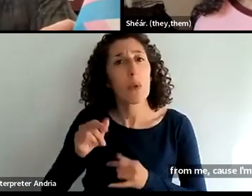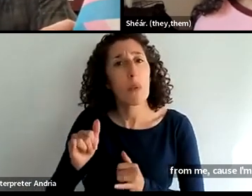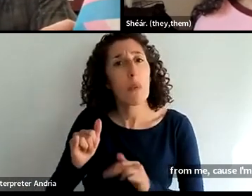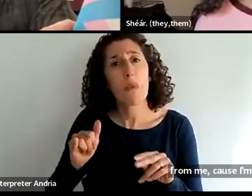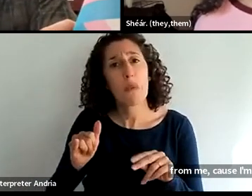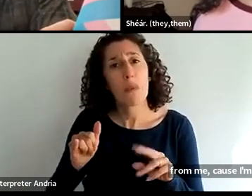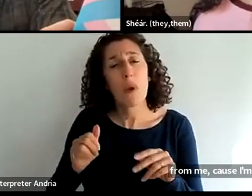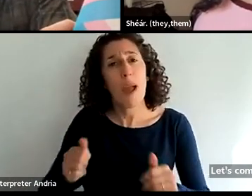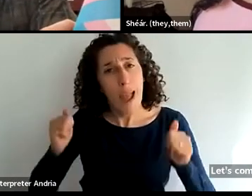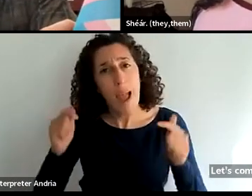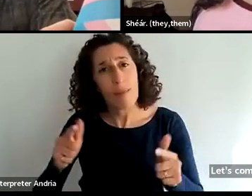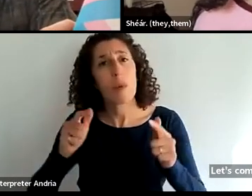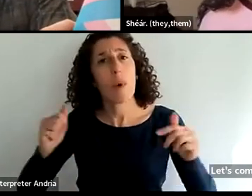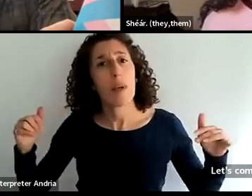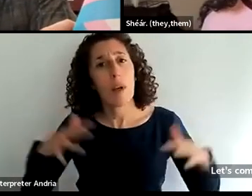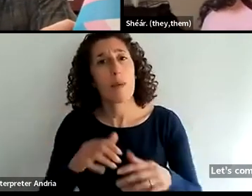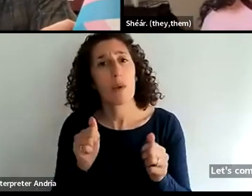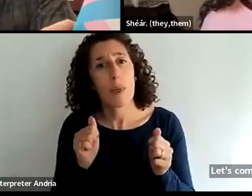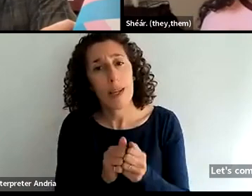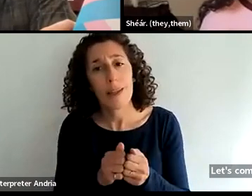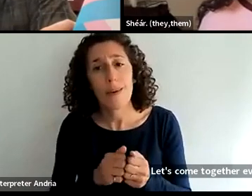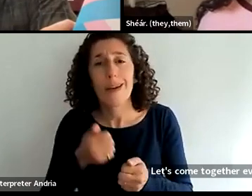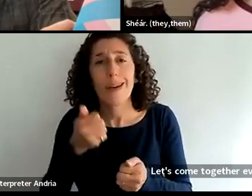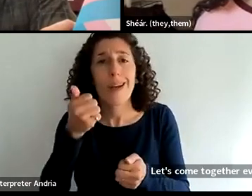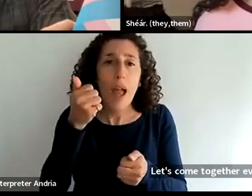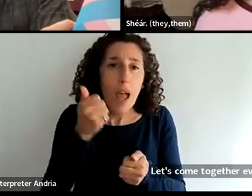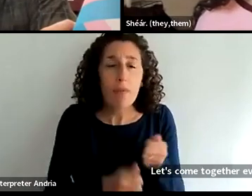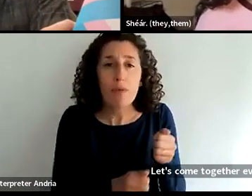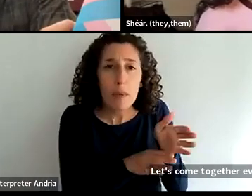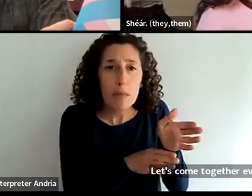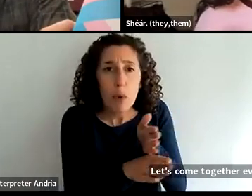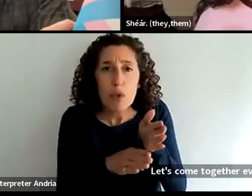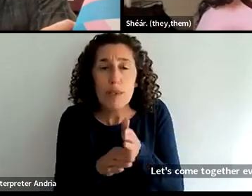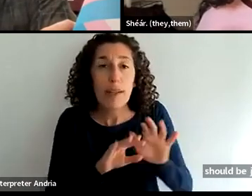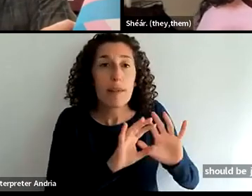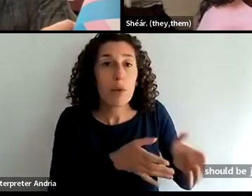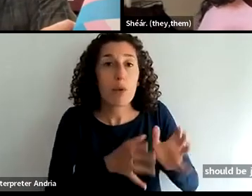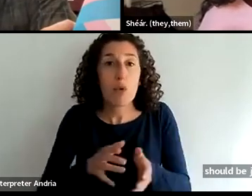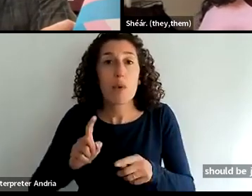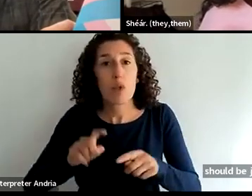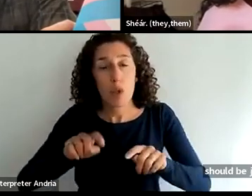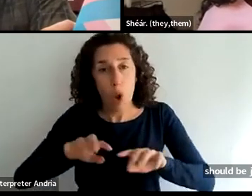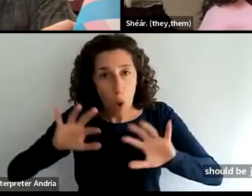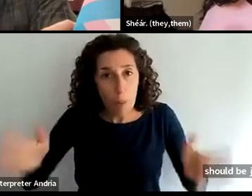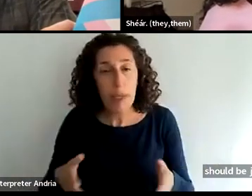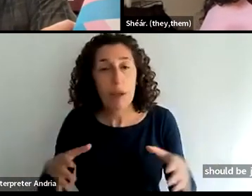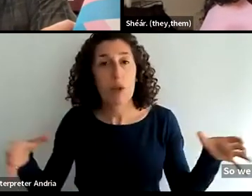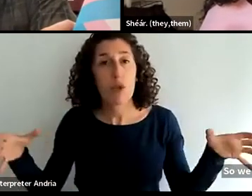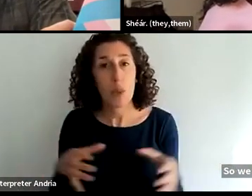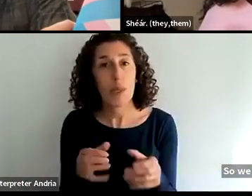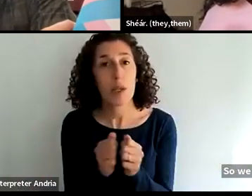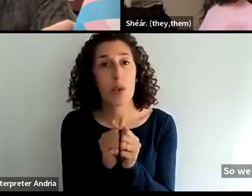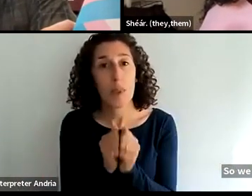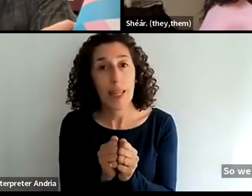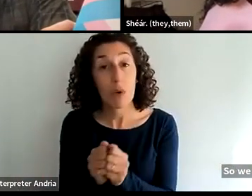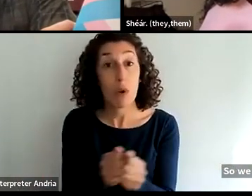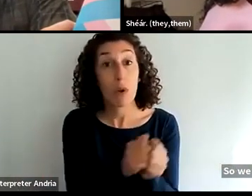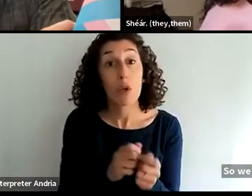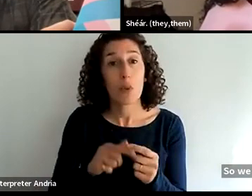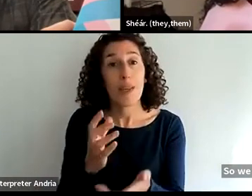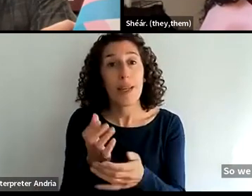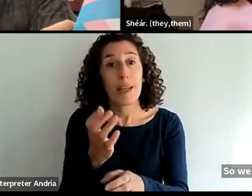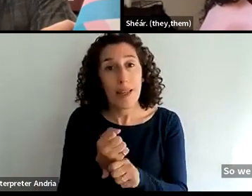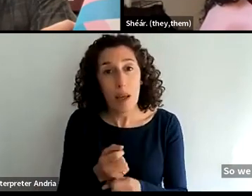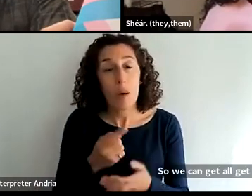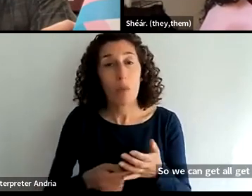Every marginalized group actually should be joining together so we can all get respectfully what we need to survive